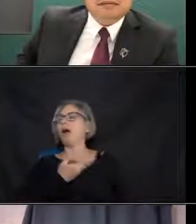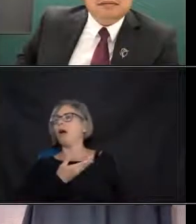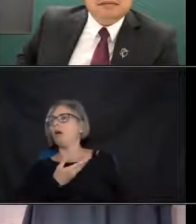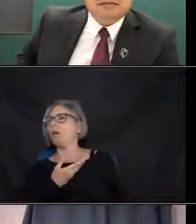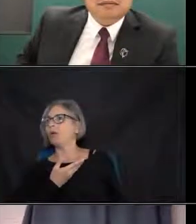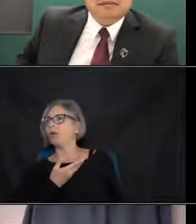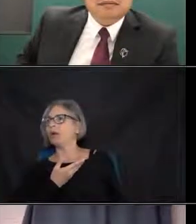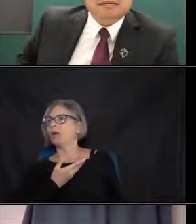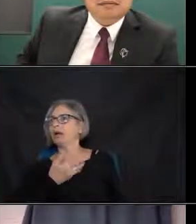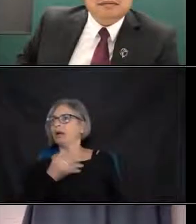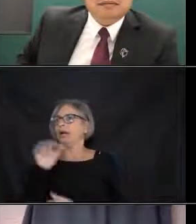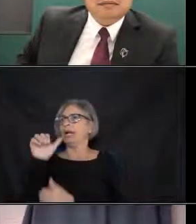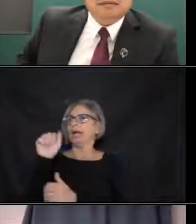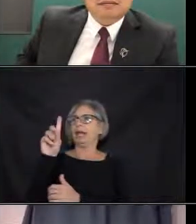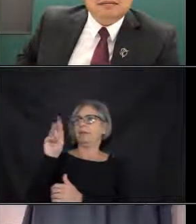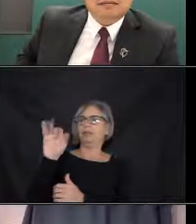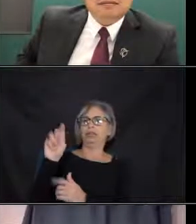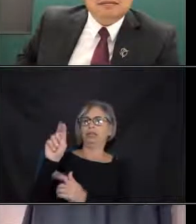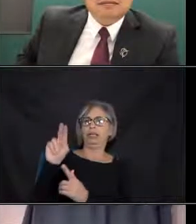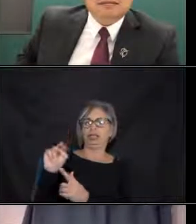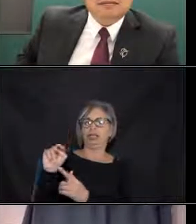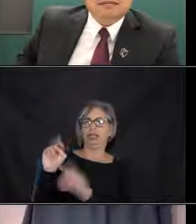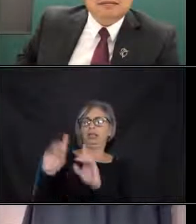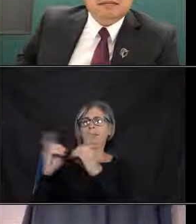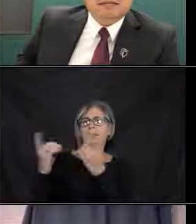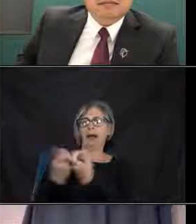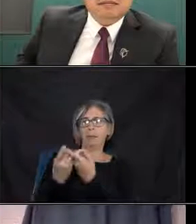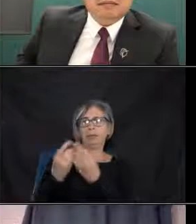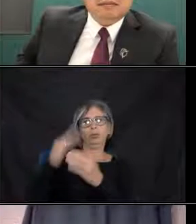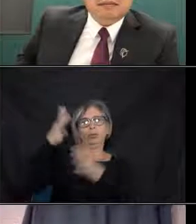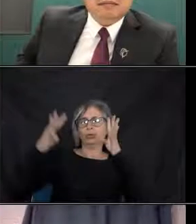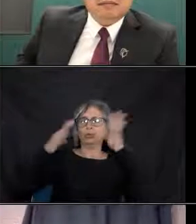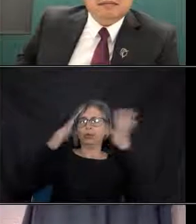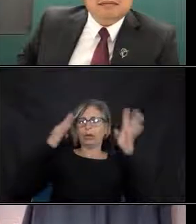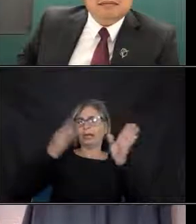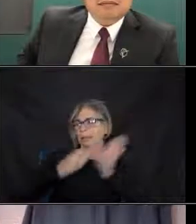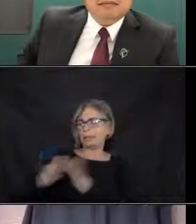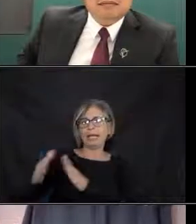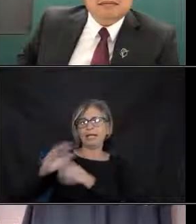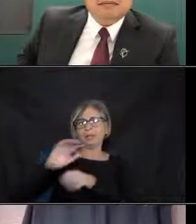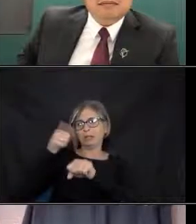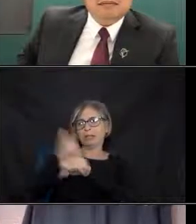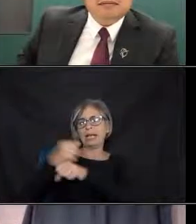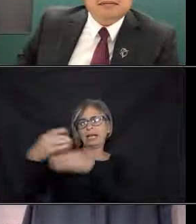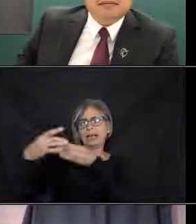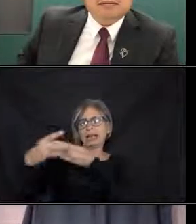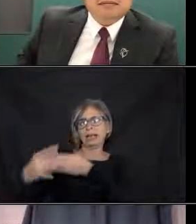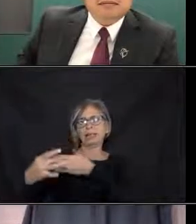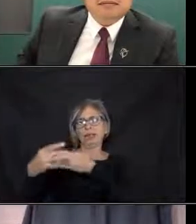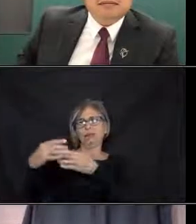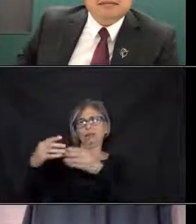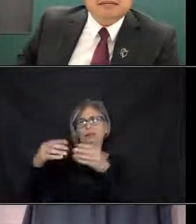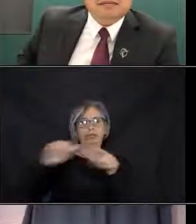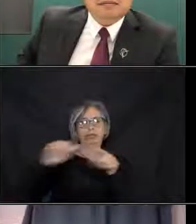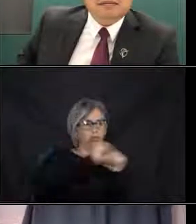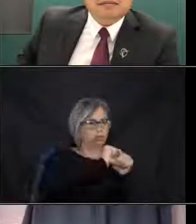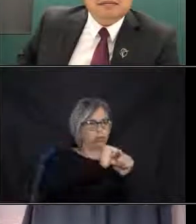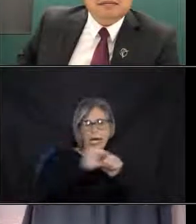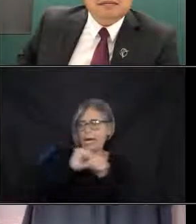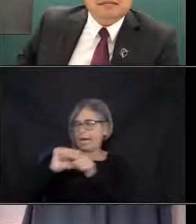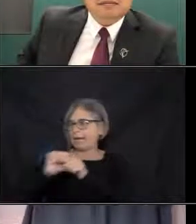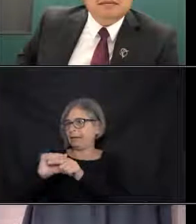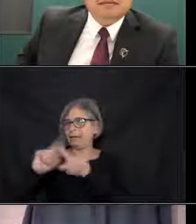our administrative department, where we are creating succession plans, we are putting leaders in place, we are cross-training people and making sure that they